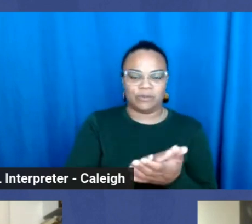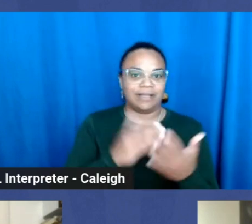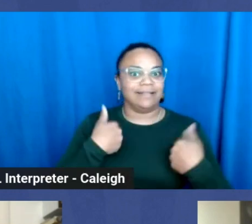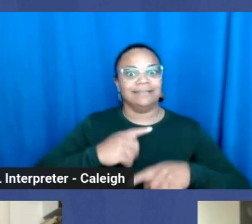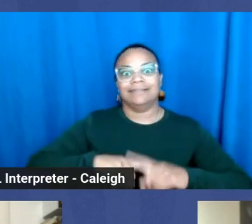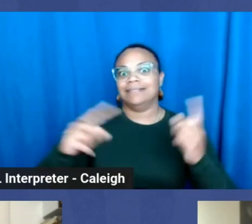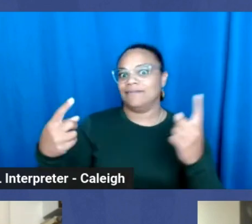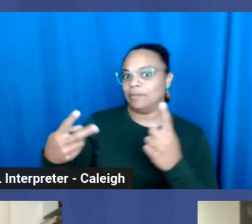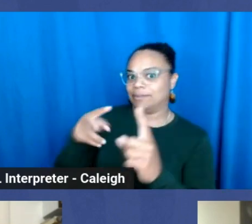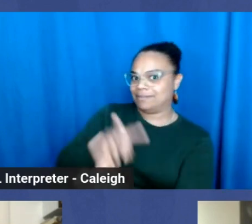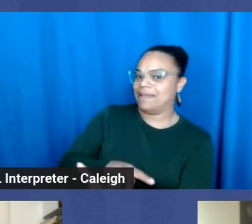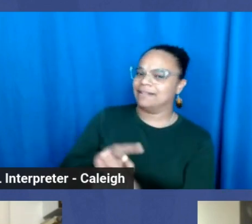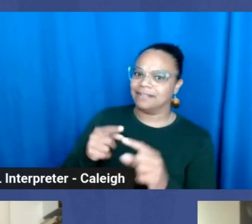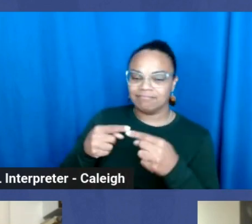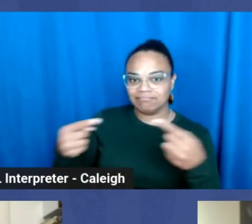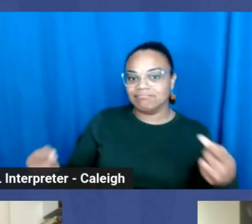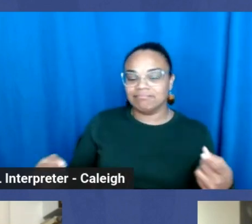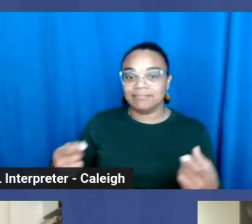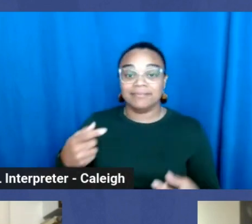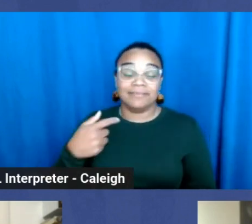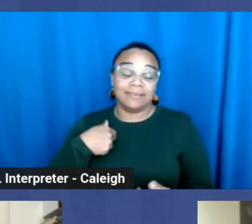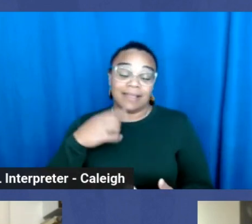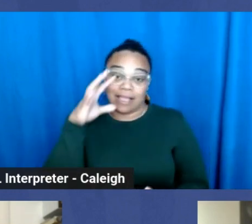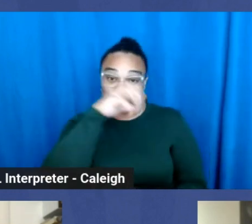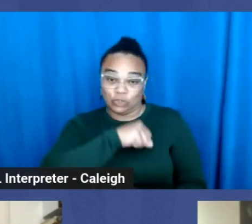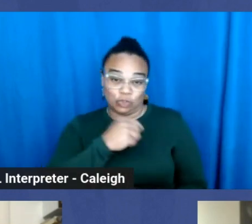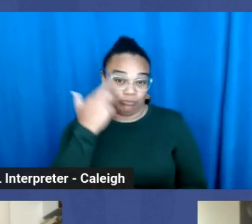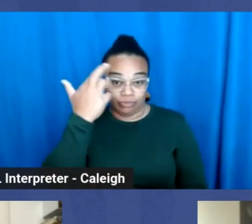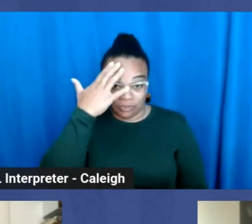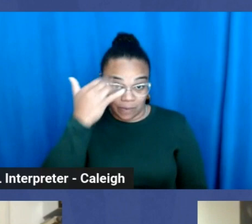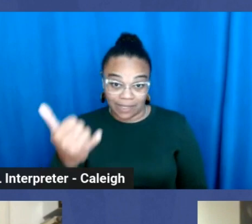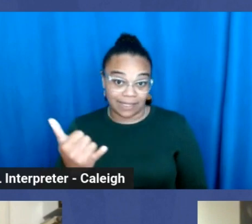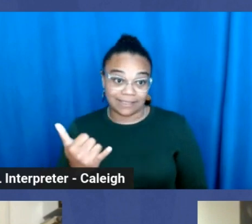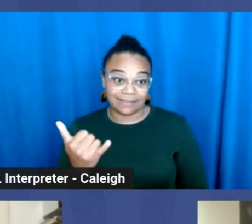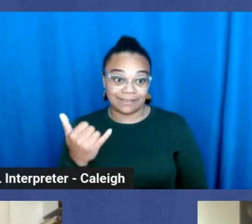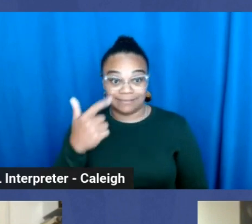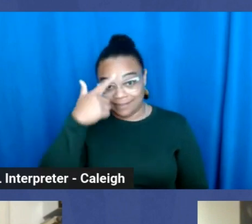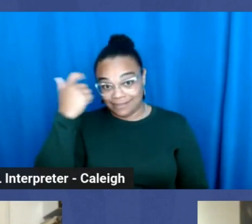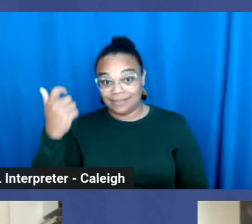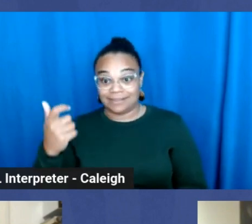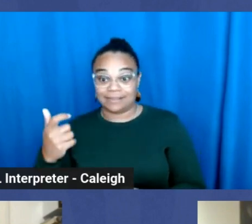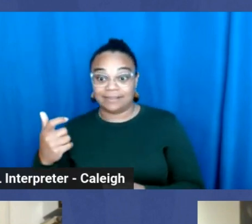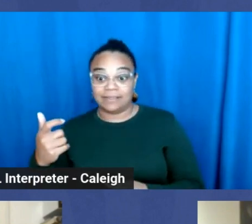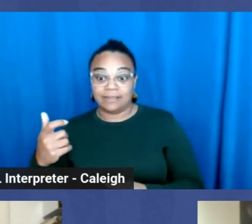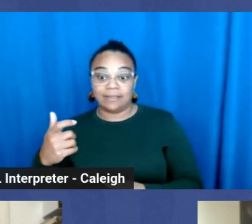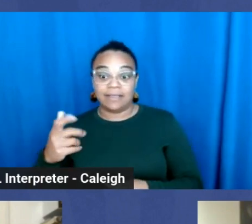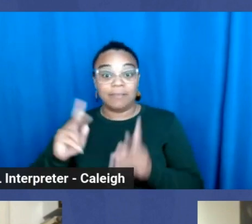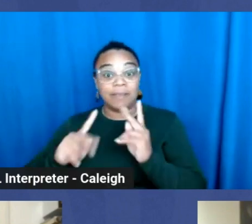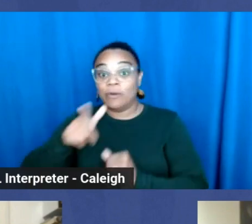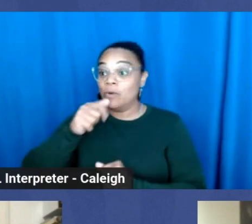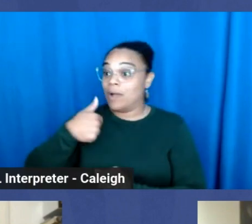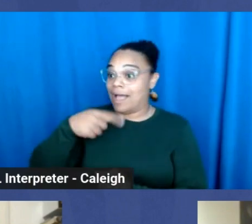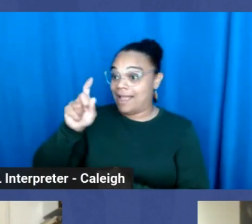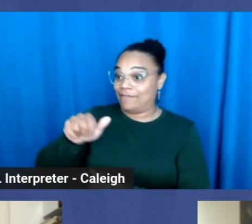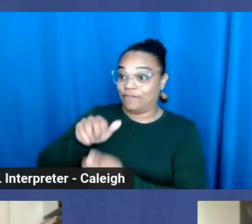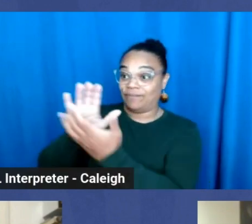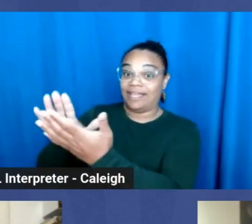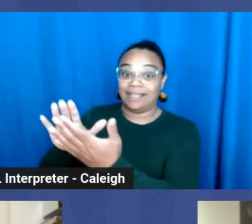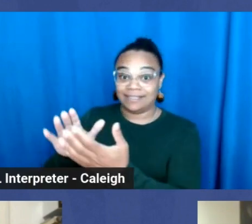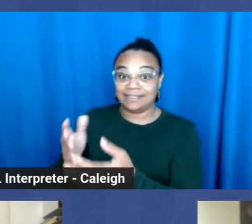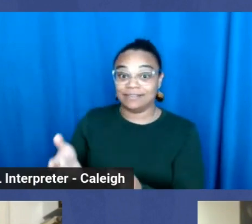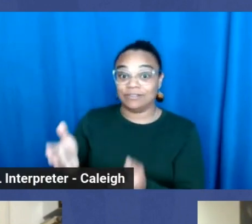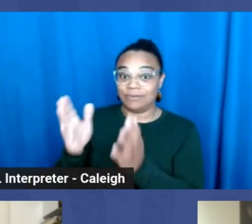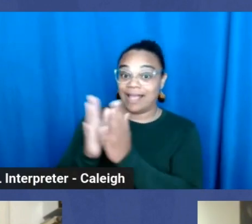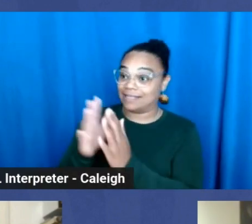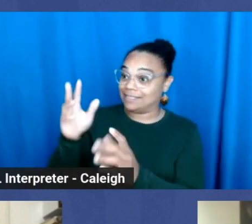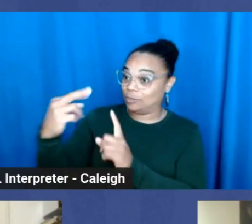could only liken that to the fact that the people who are my judgment days, the people who I have to step up to and ask to perceive